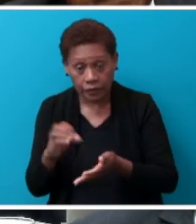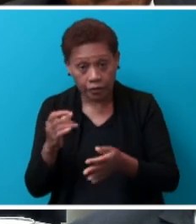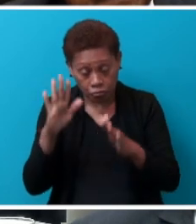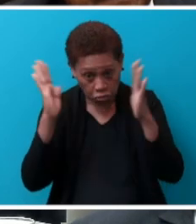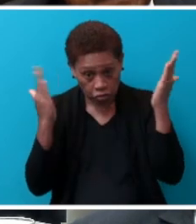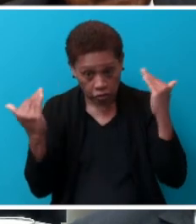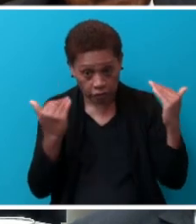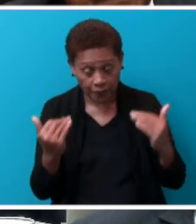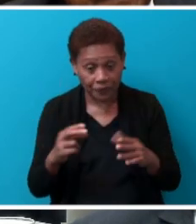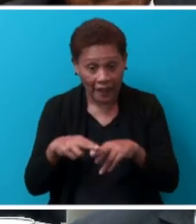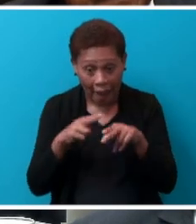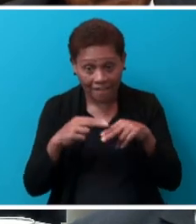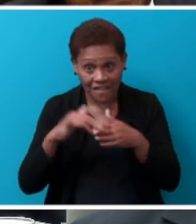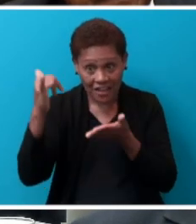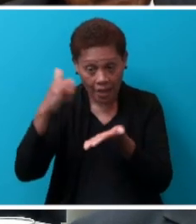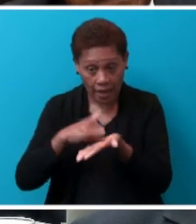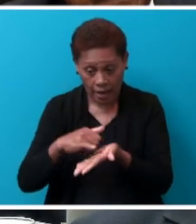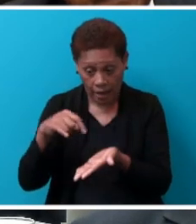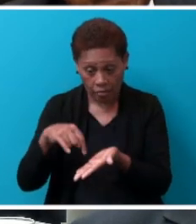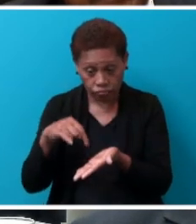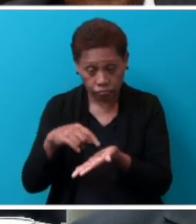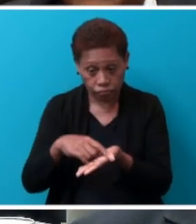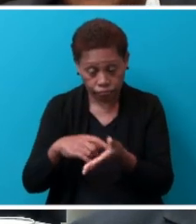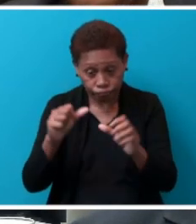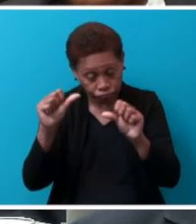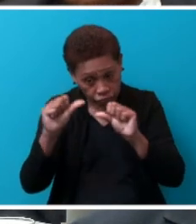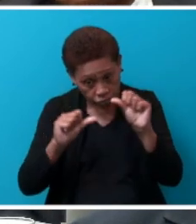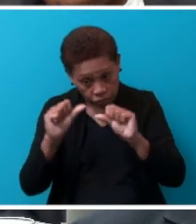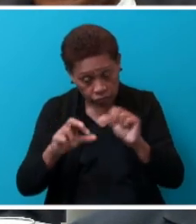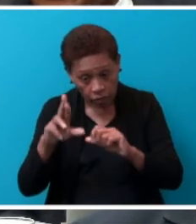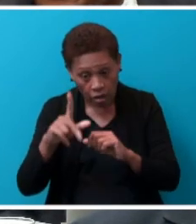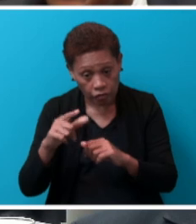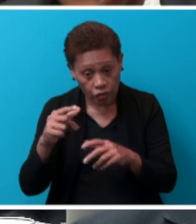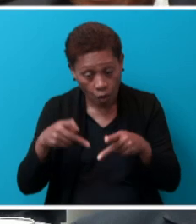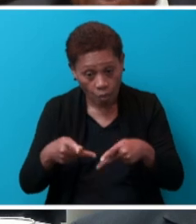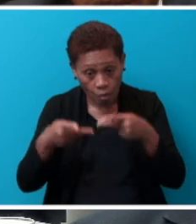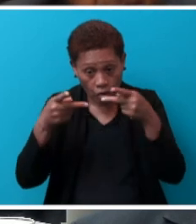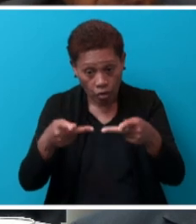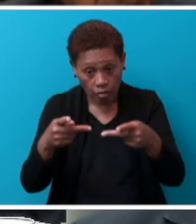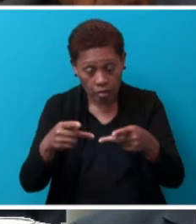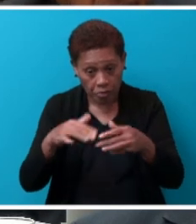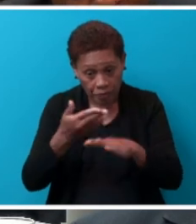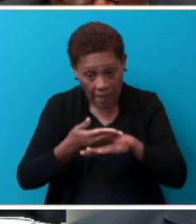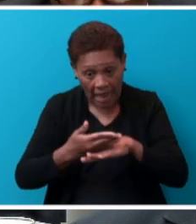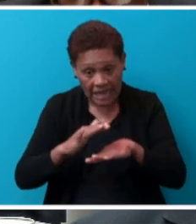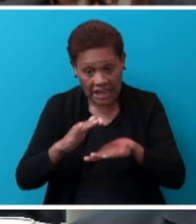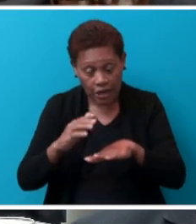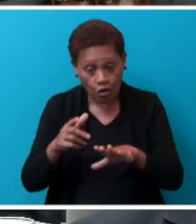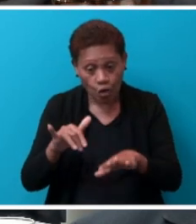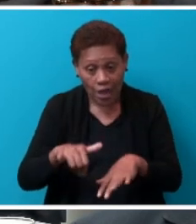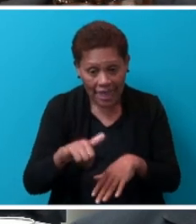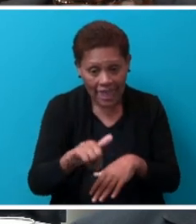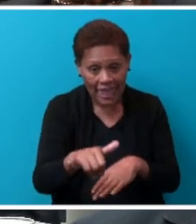Fiji Airports has also conducted a site assessment of the proposed location for the new Yasawa Airport. This visit